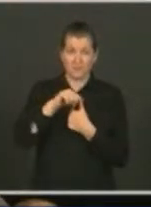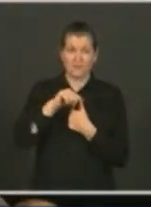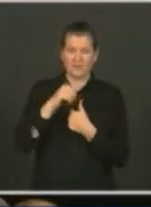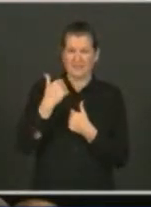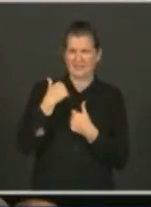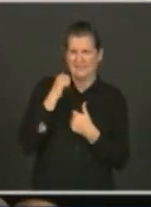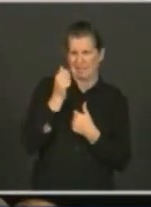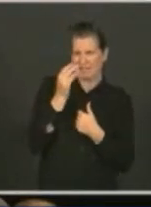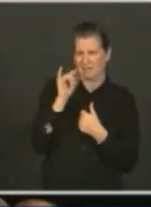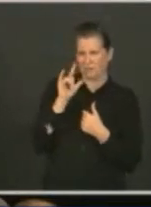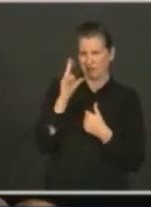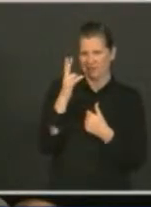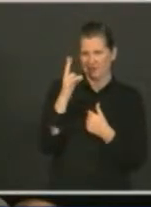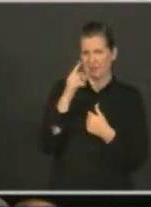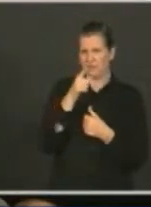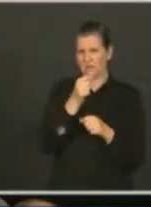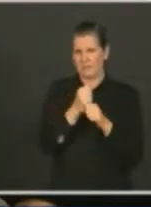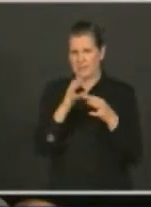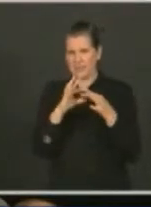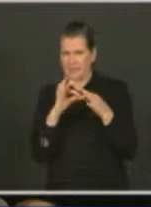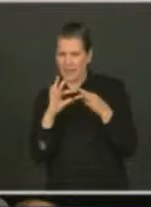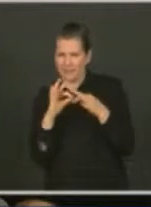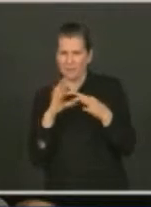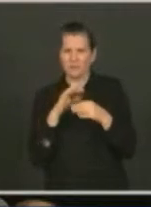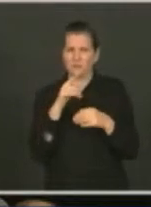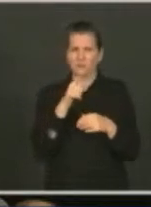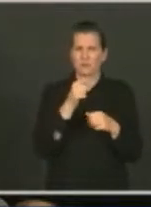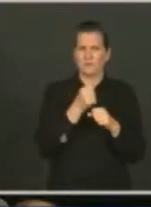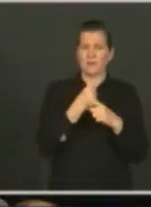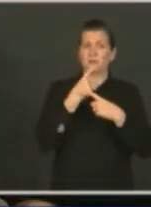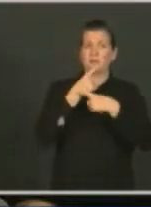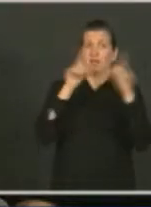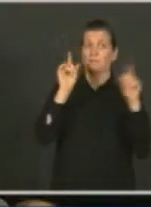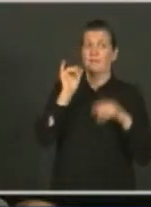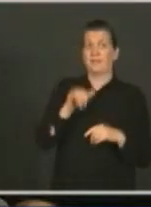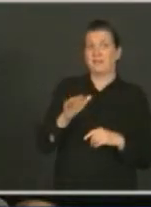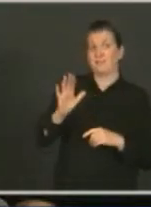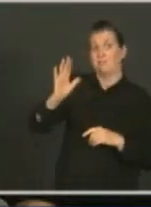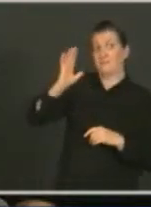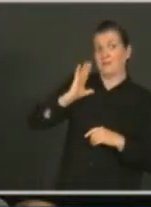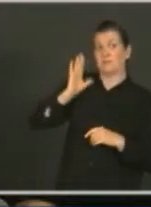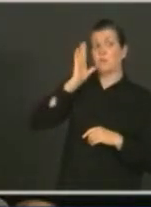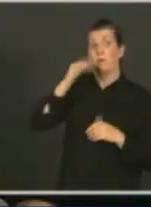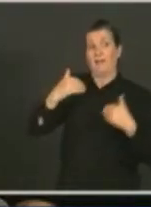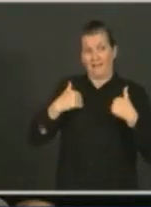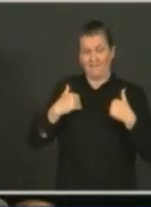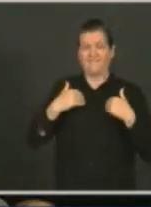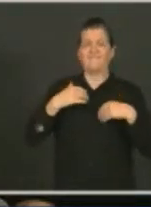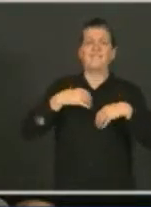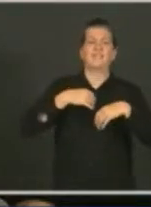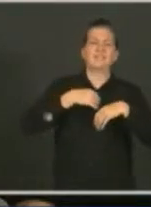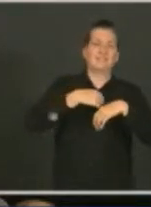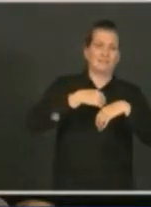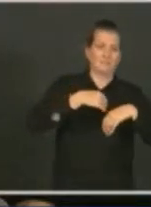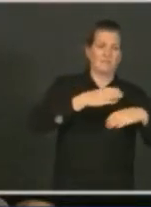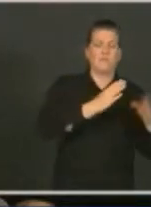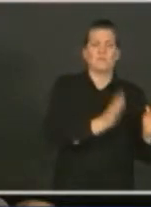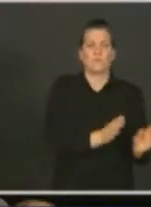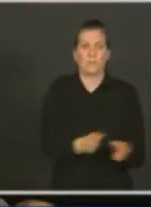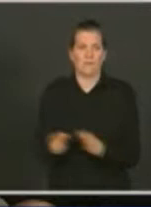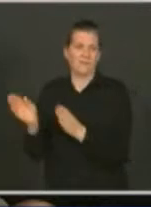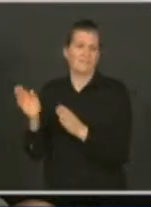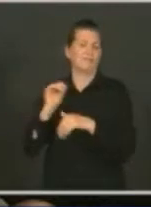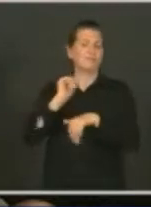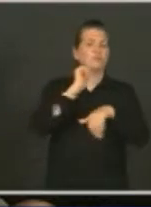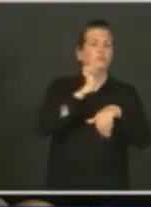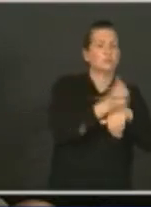in response to Dr. Alexander Scott's announcement that there would be crisis standards of care plans and implementations.